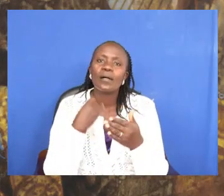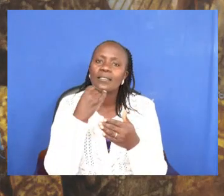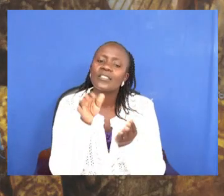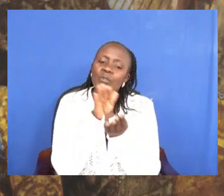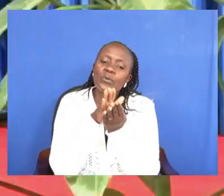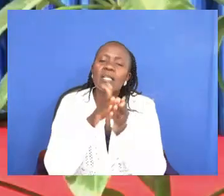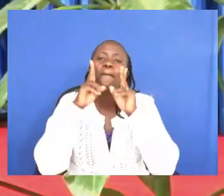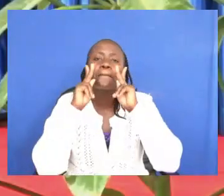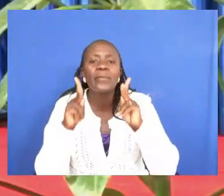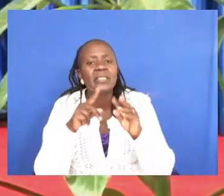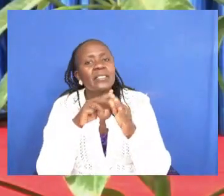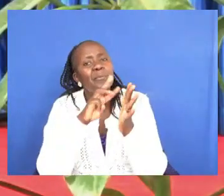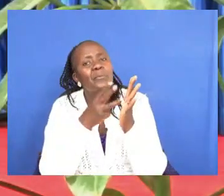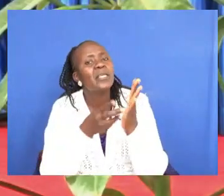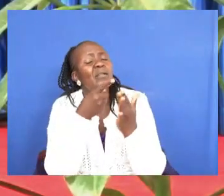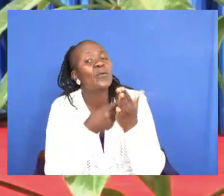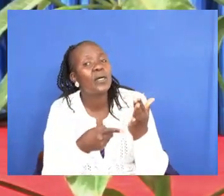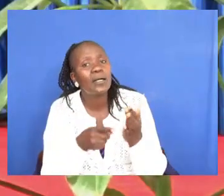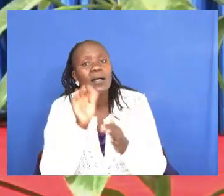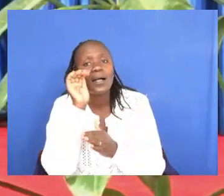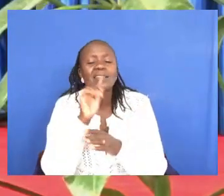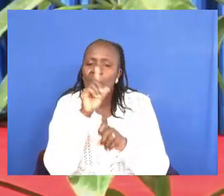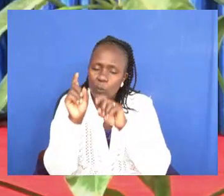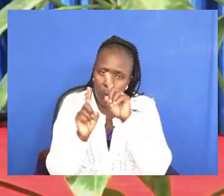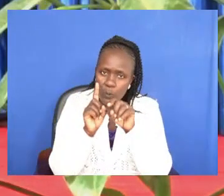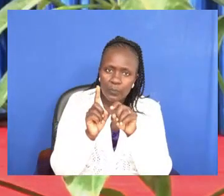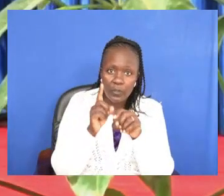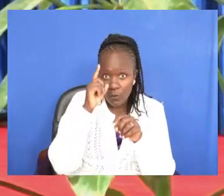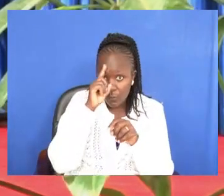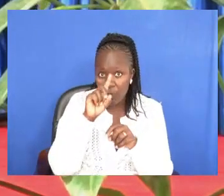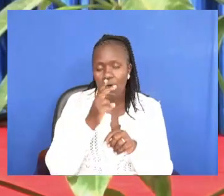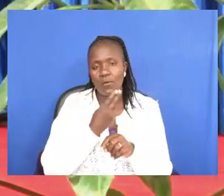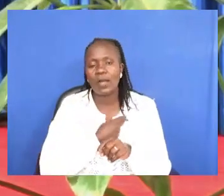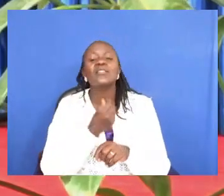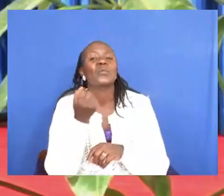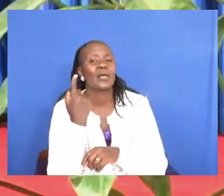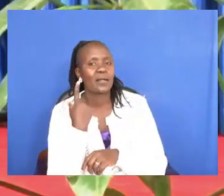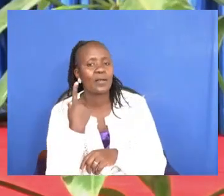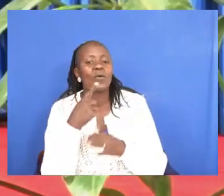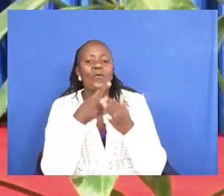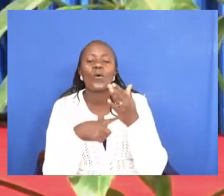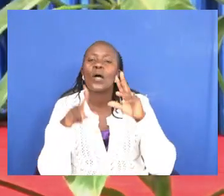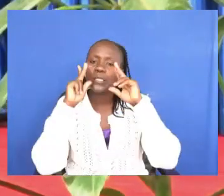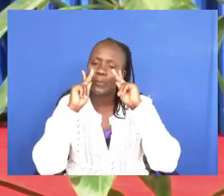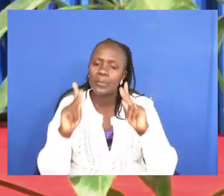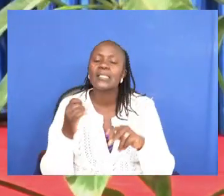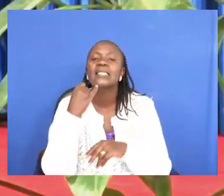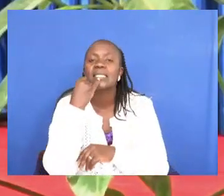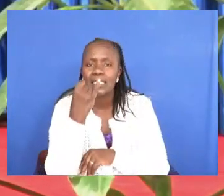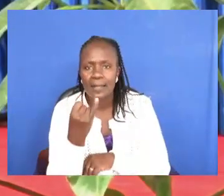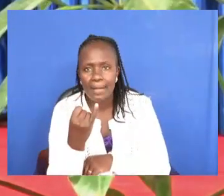peace? Let me ask some of the questions in order for us to understand what peace is.